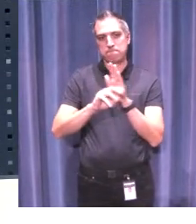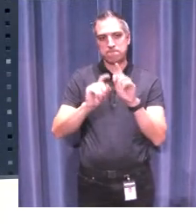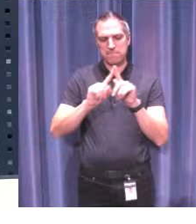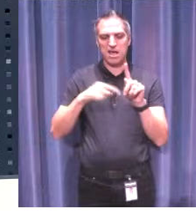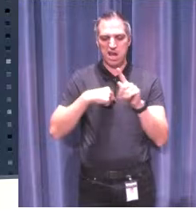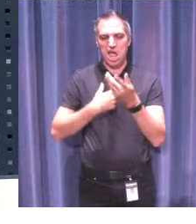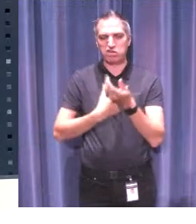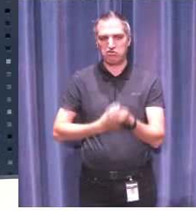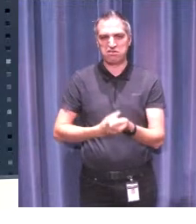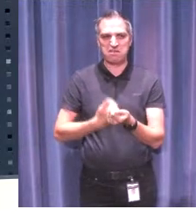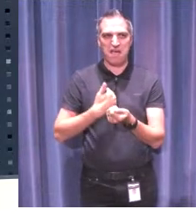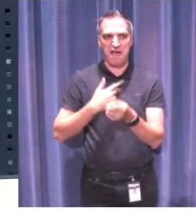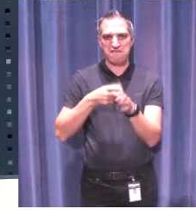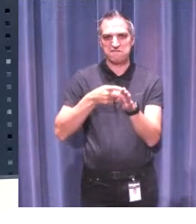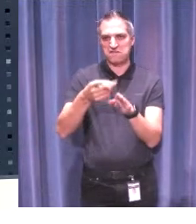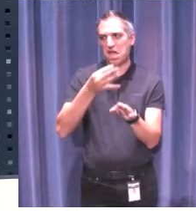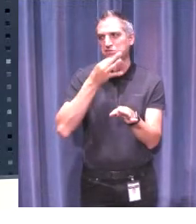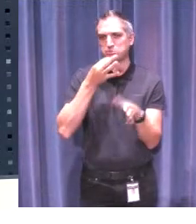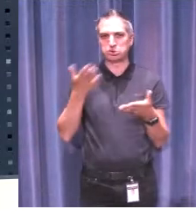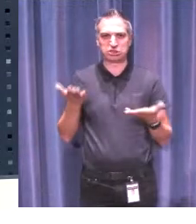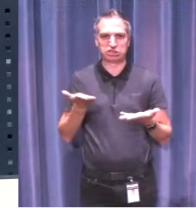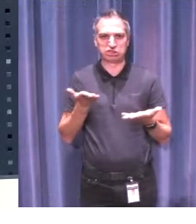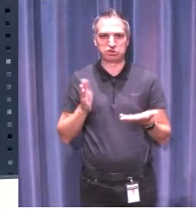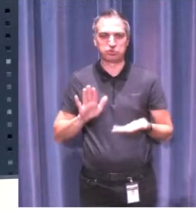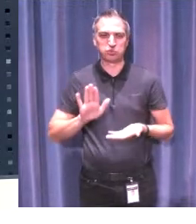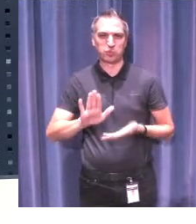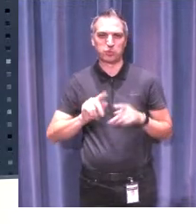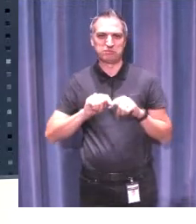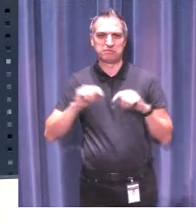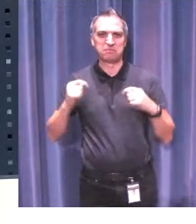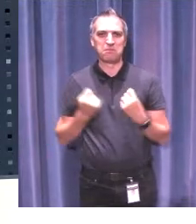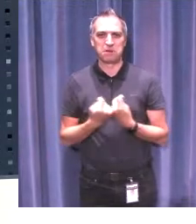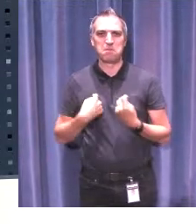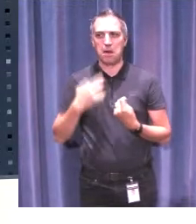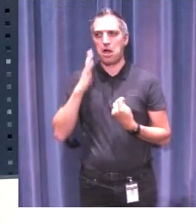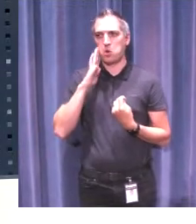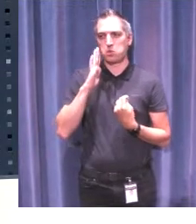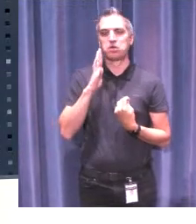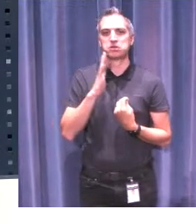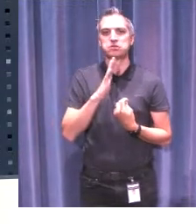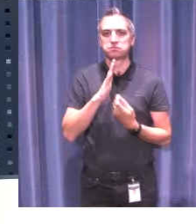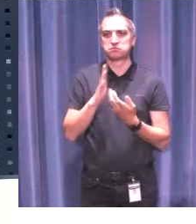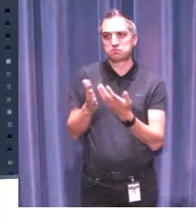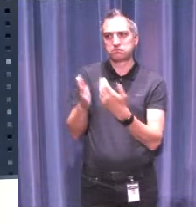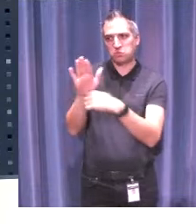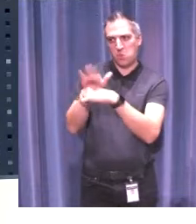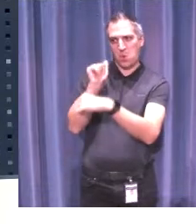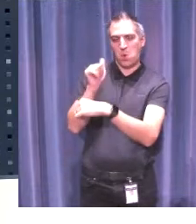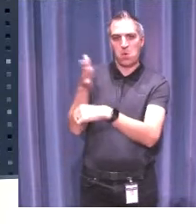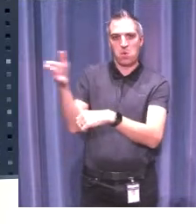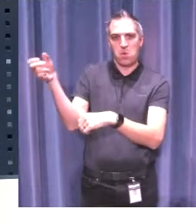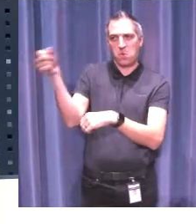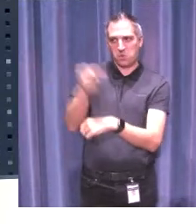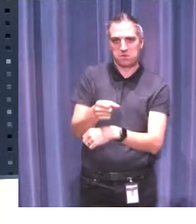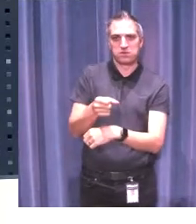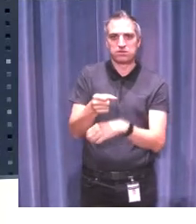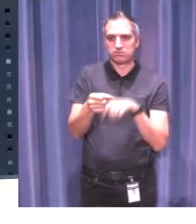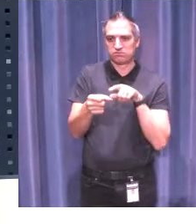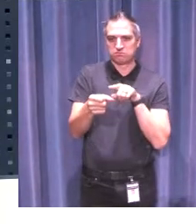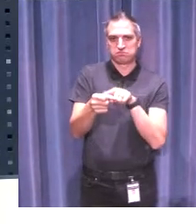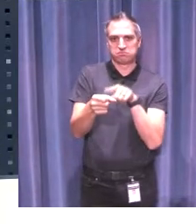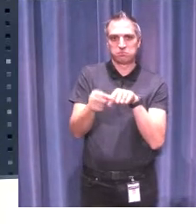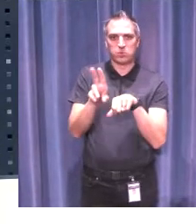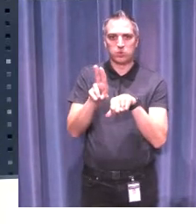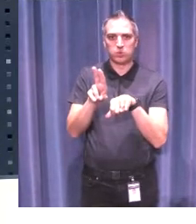are experts on the team that I would look to and their experience, expertise in order to